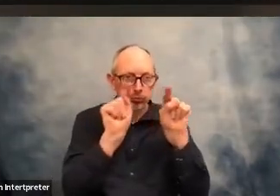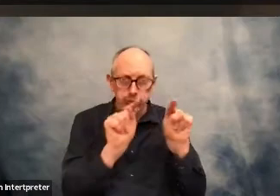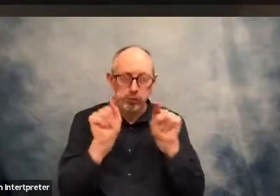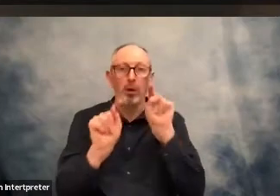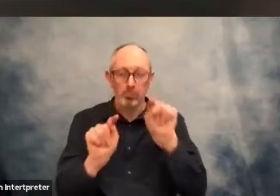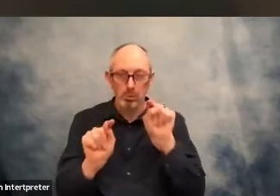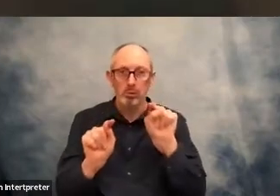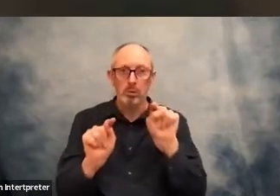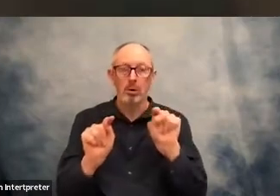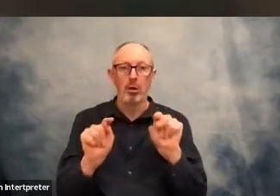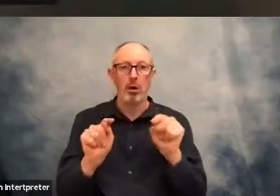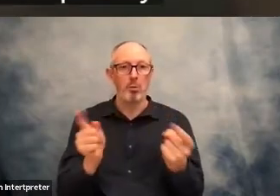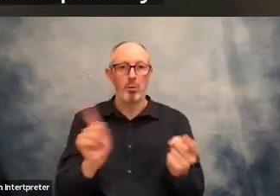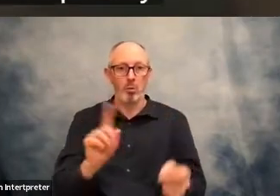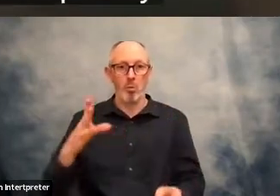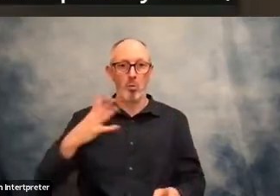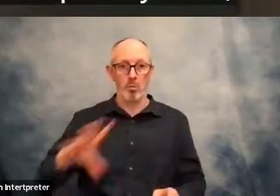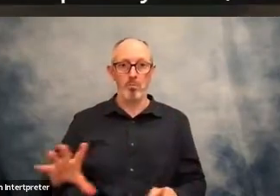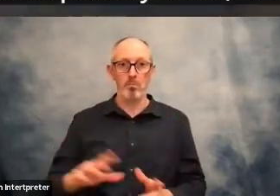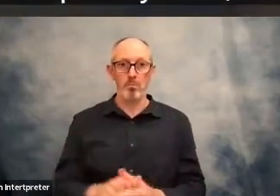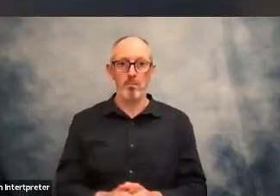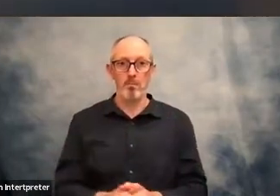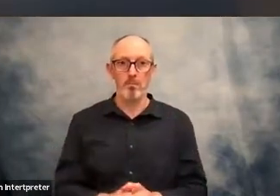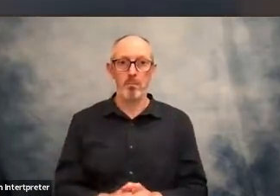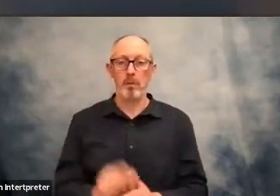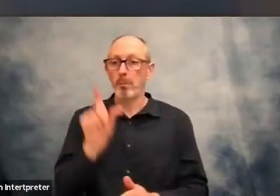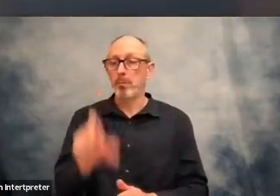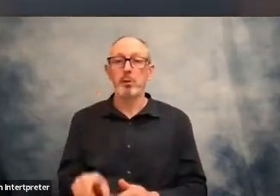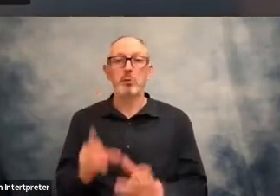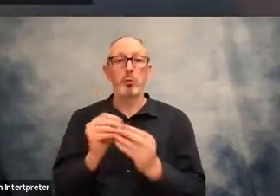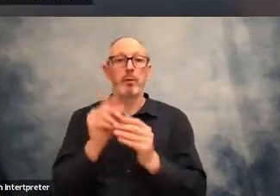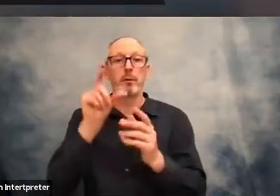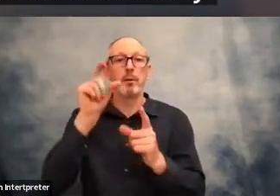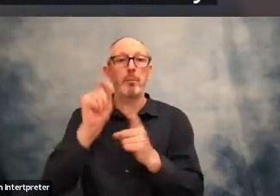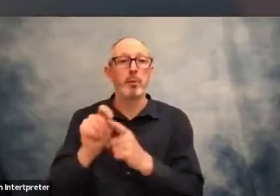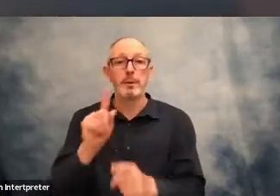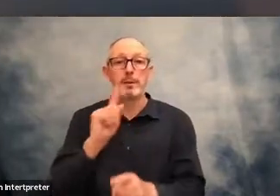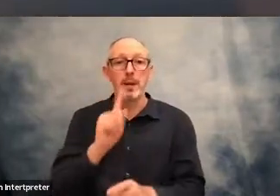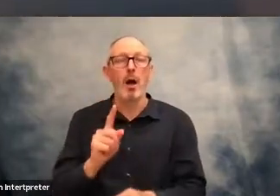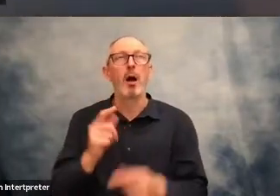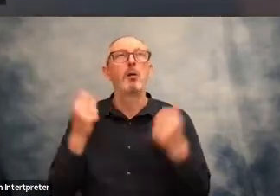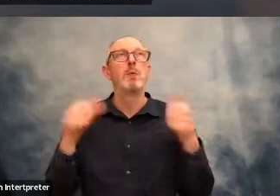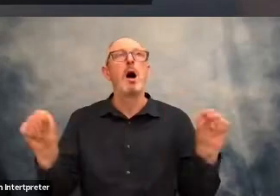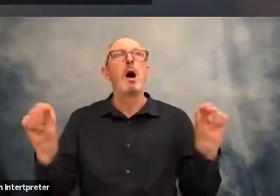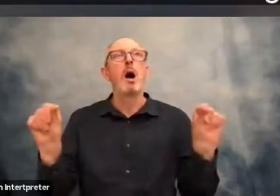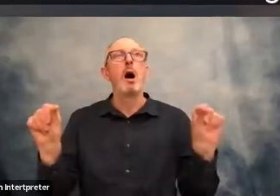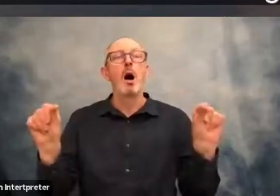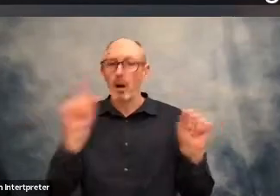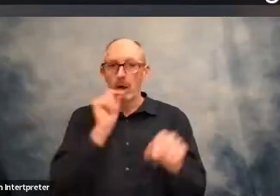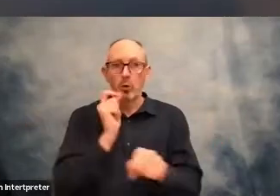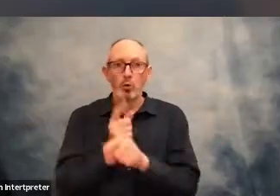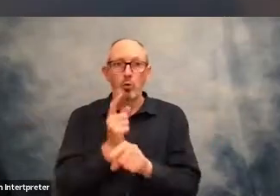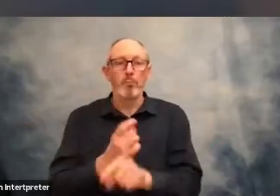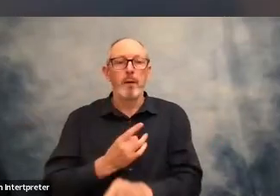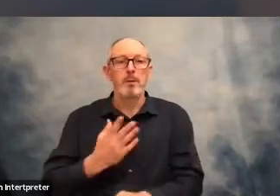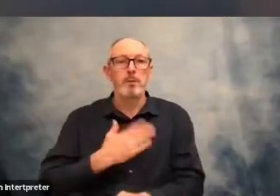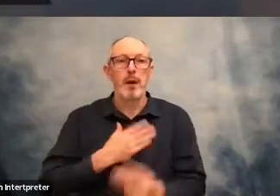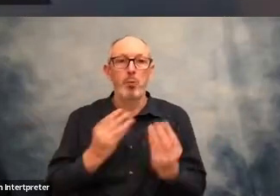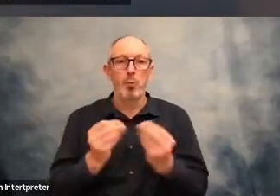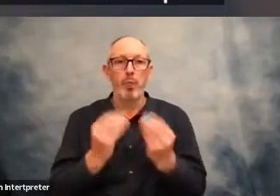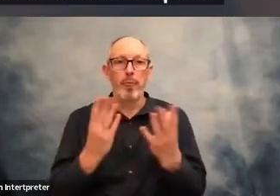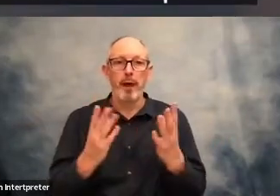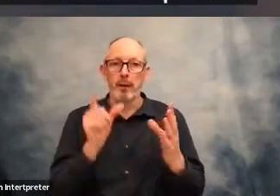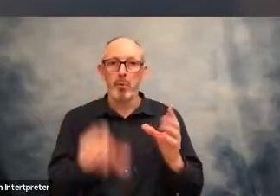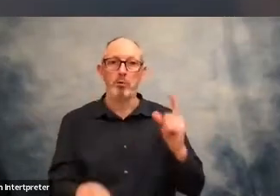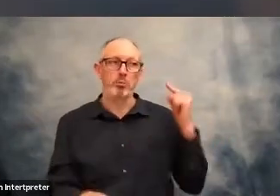terms. One early user with cerebral palsy said, "For the first time, I can talk with my therapist without someone standing over my shoulder."